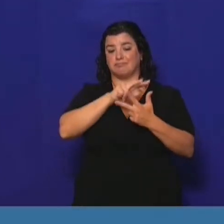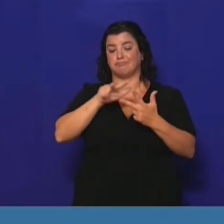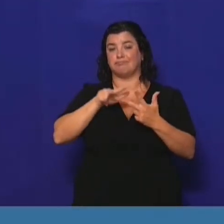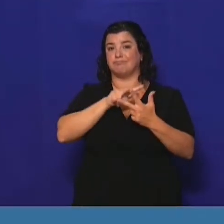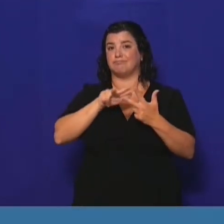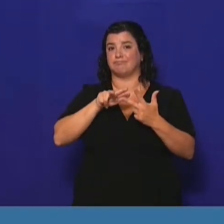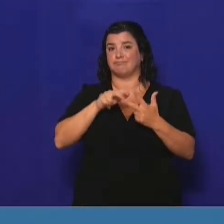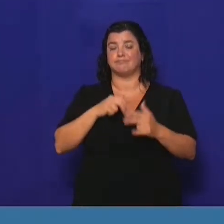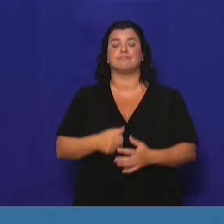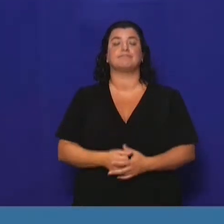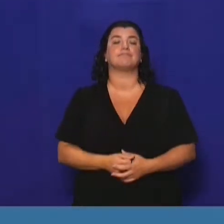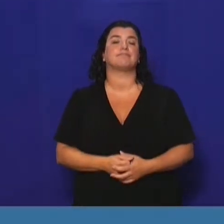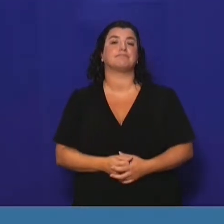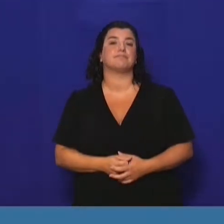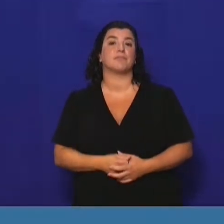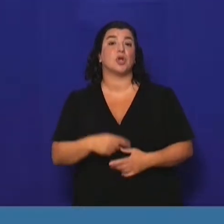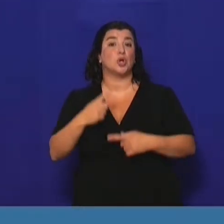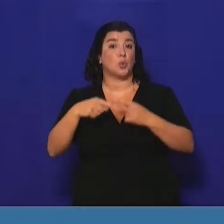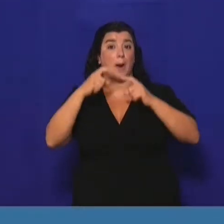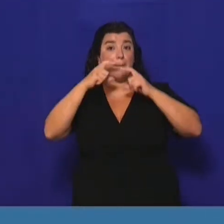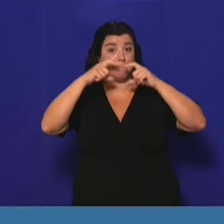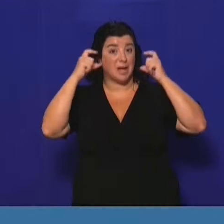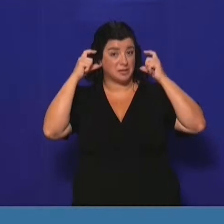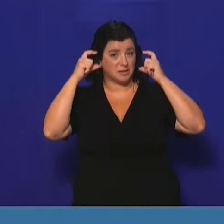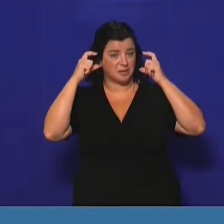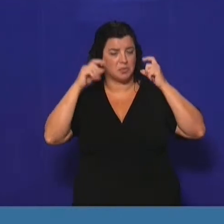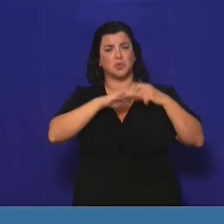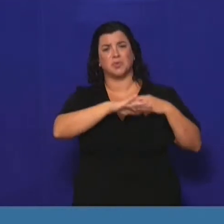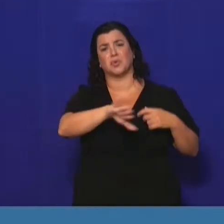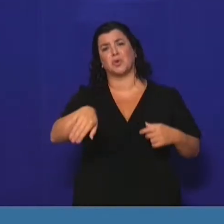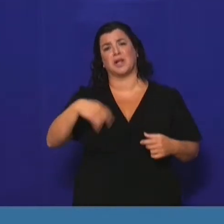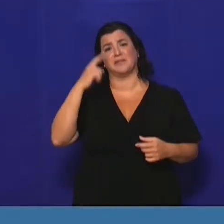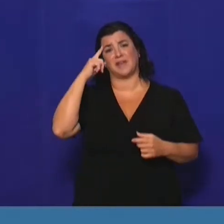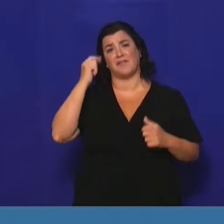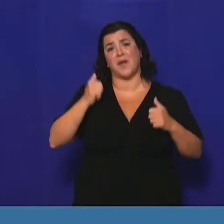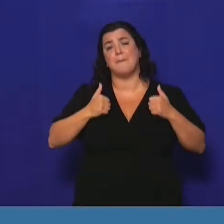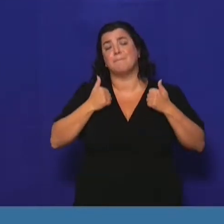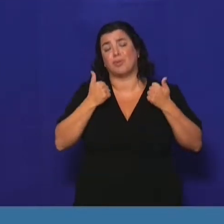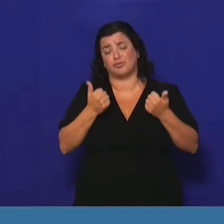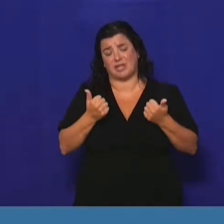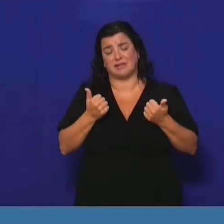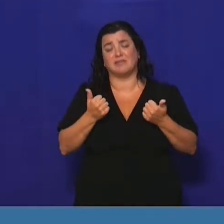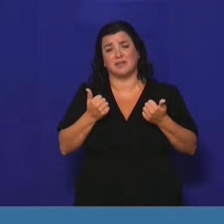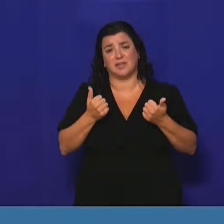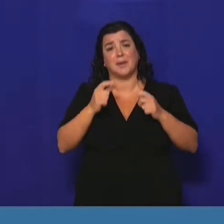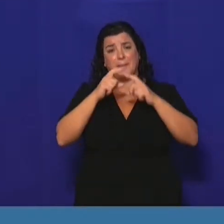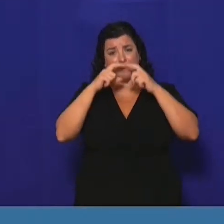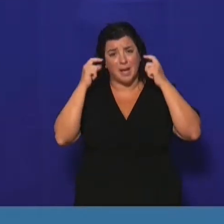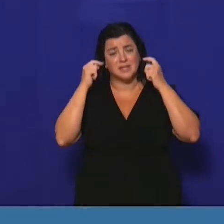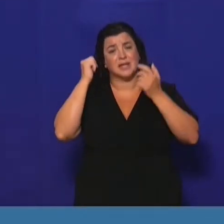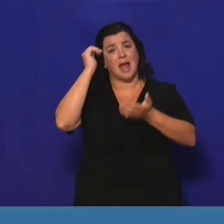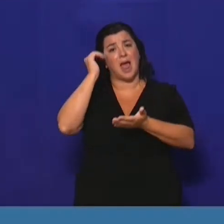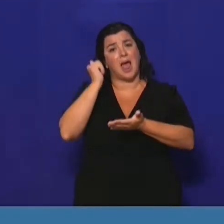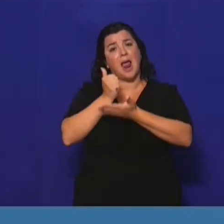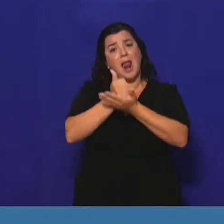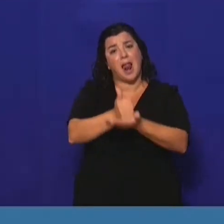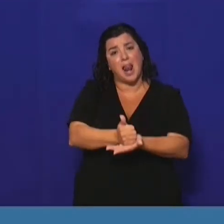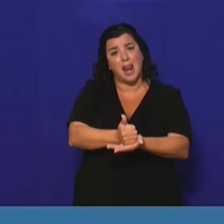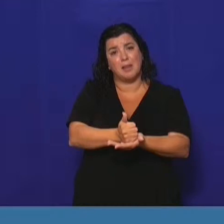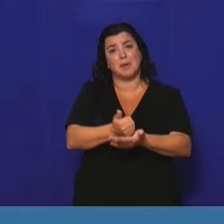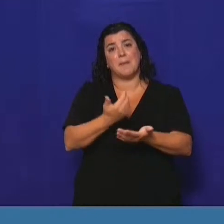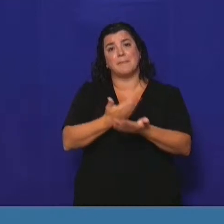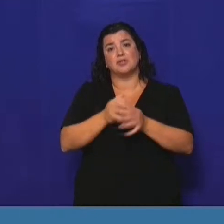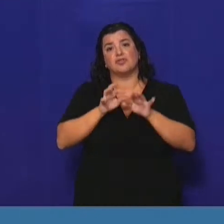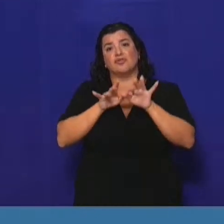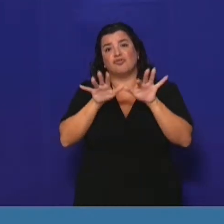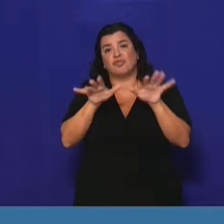Fuq il-maskri wkoll importanti issa li nafu li l-maskri jistgħu jgħinu biex inaqsu l-firxa. U